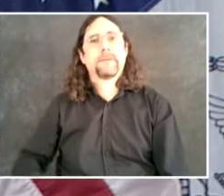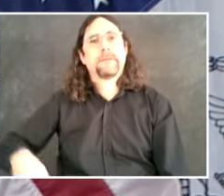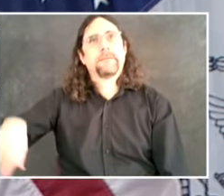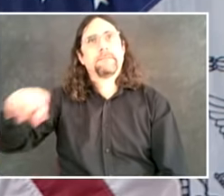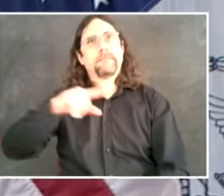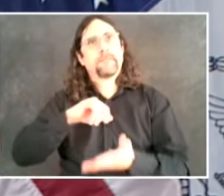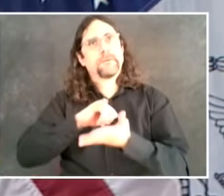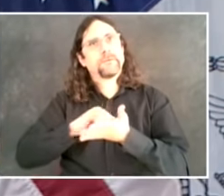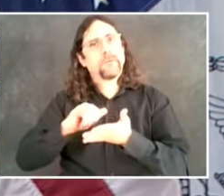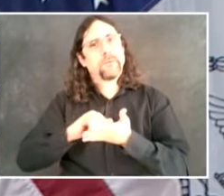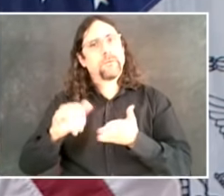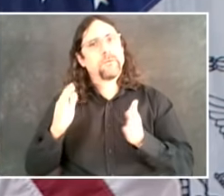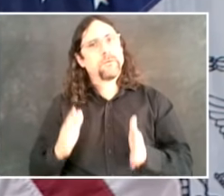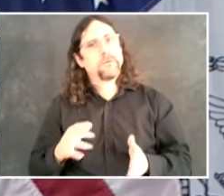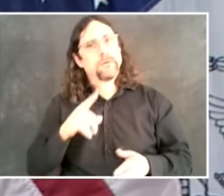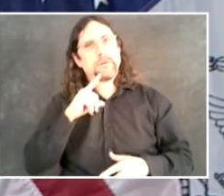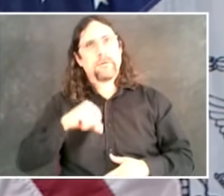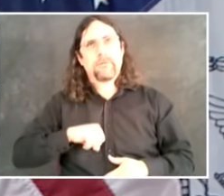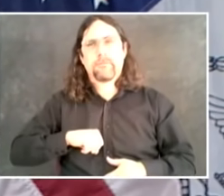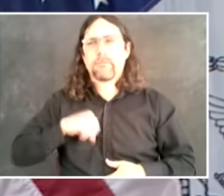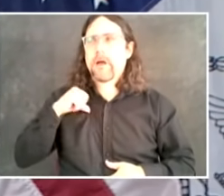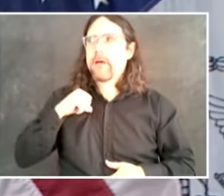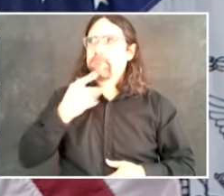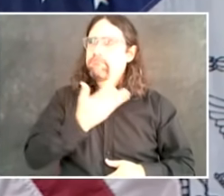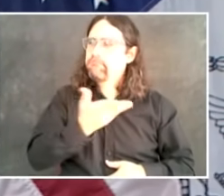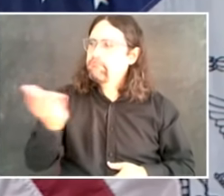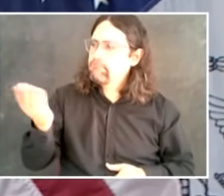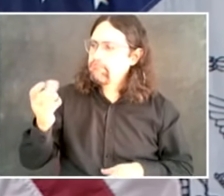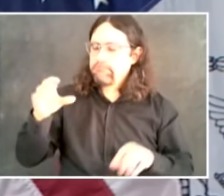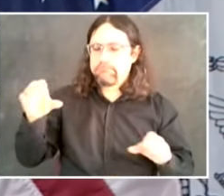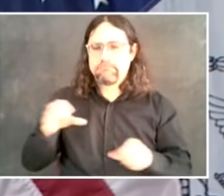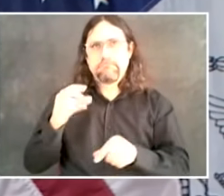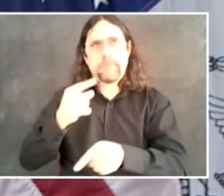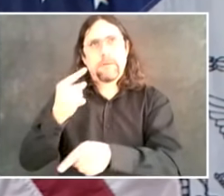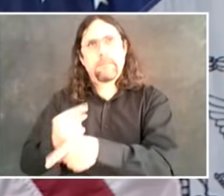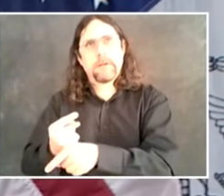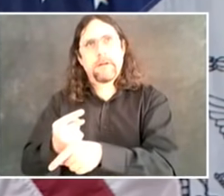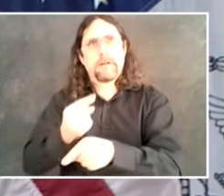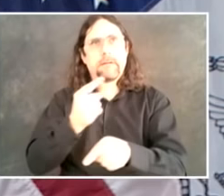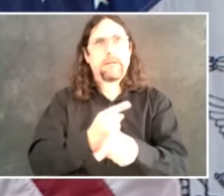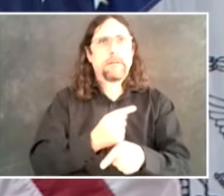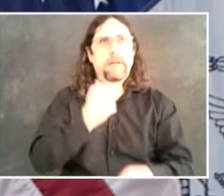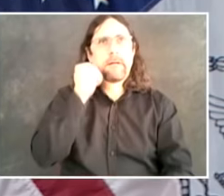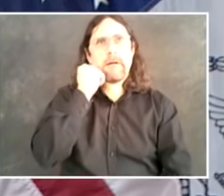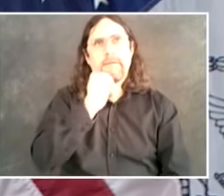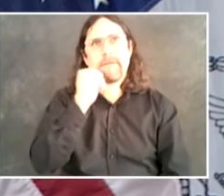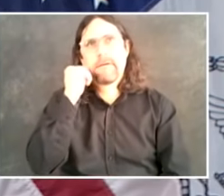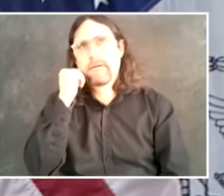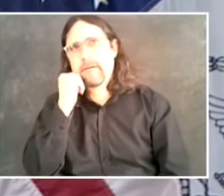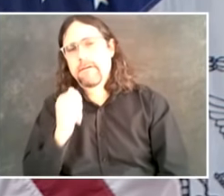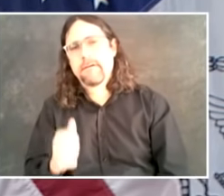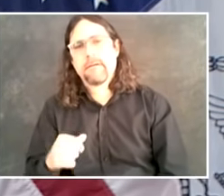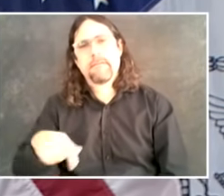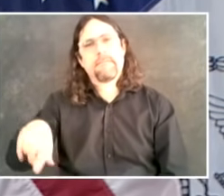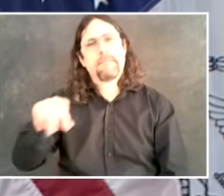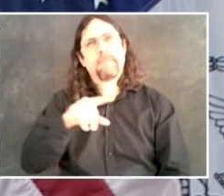for other people, to care about other people, to recognize the depth of this crisis and be there for their fellow New Yorker.